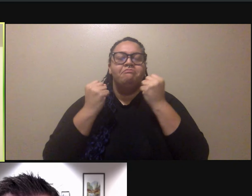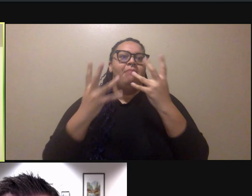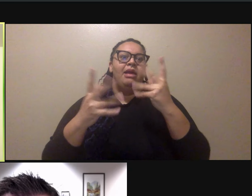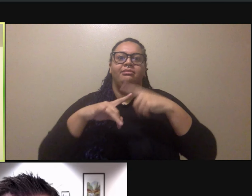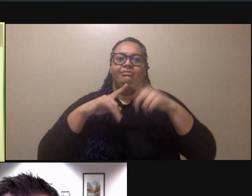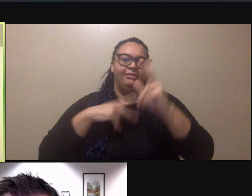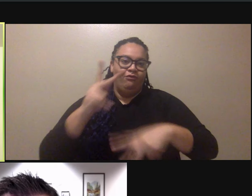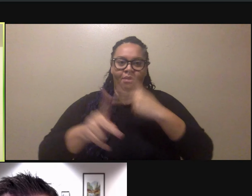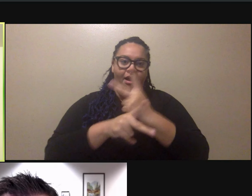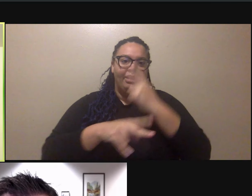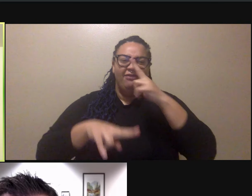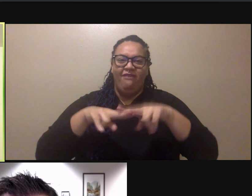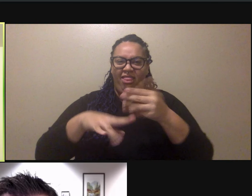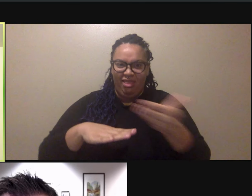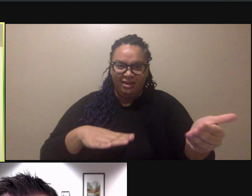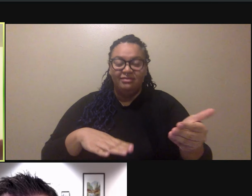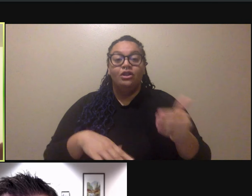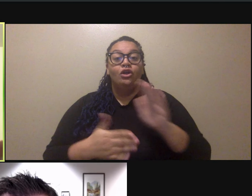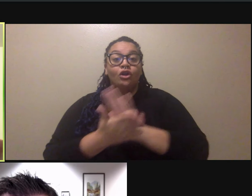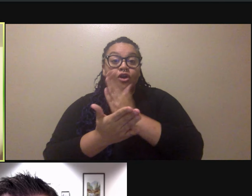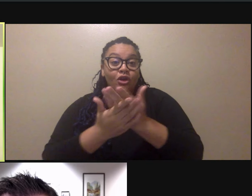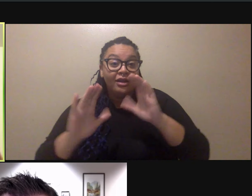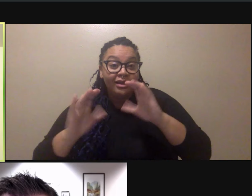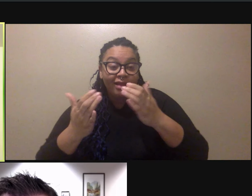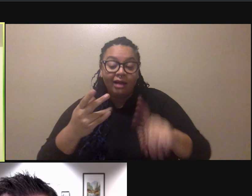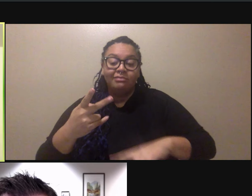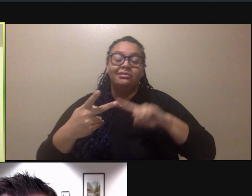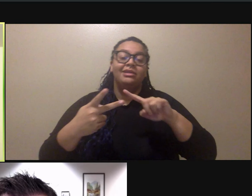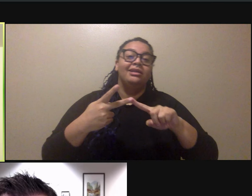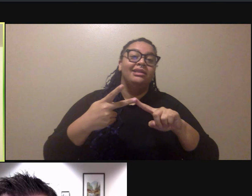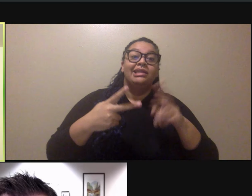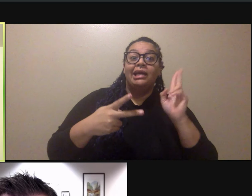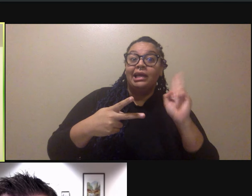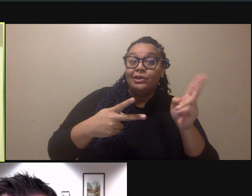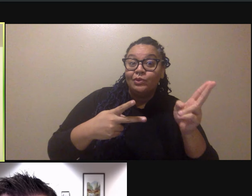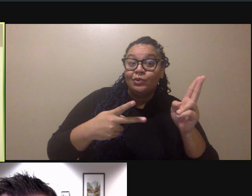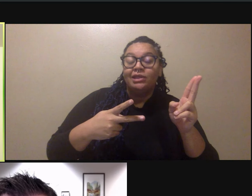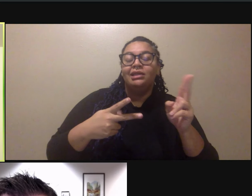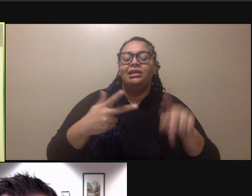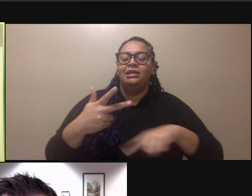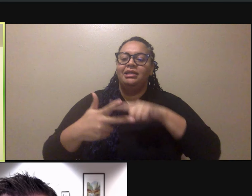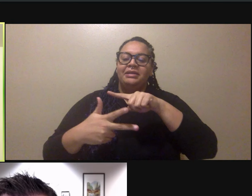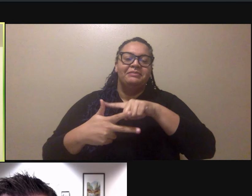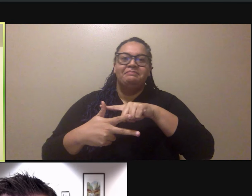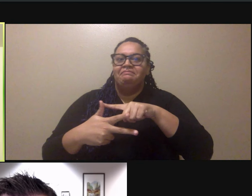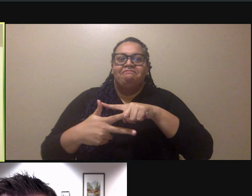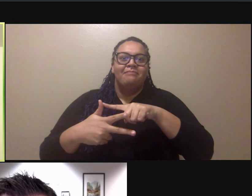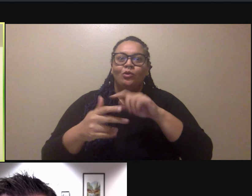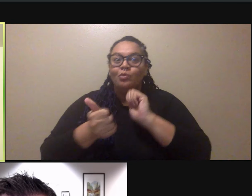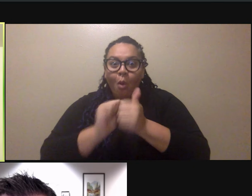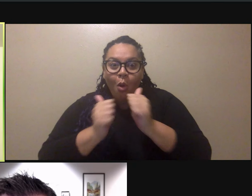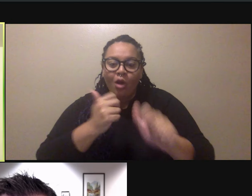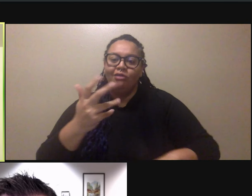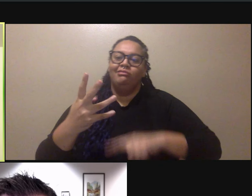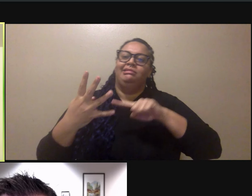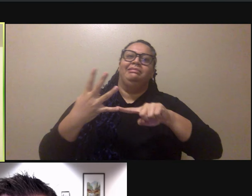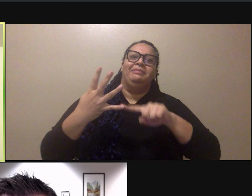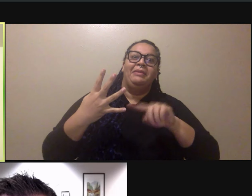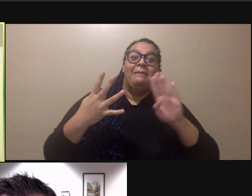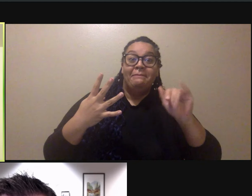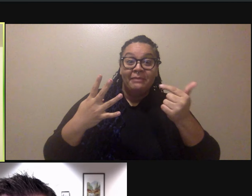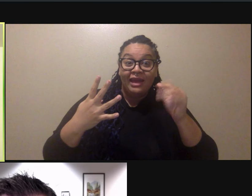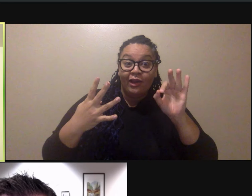cooking classes, history programs, pickleball tutorials, a program about Bigfoot that's